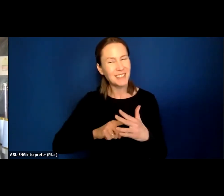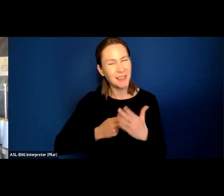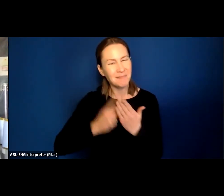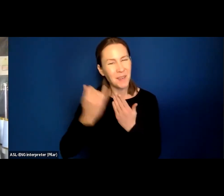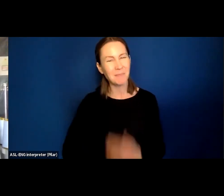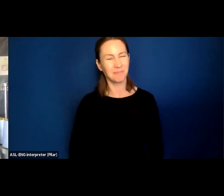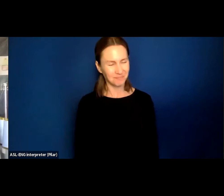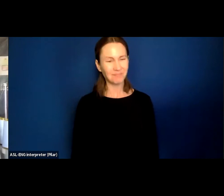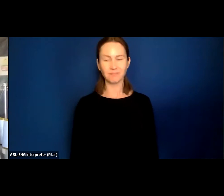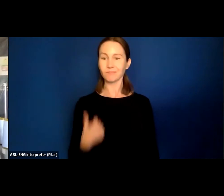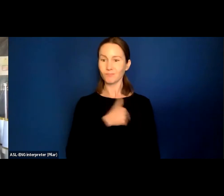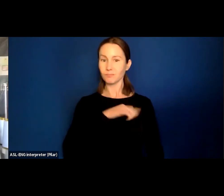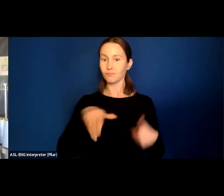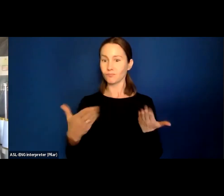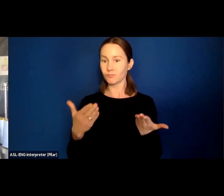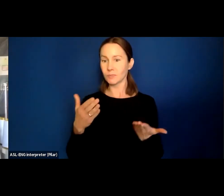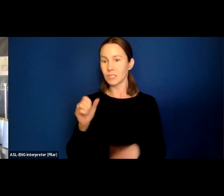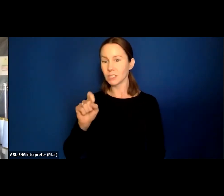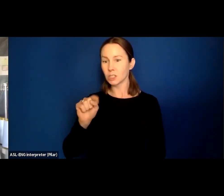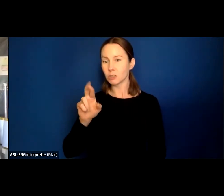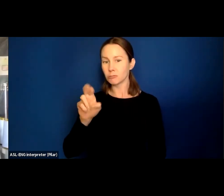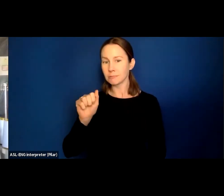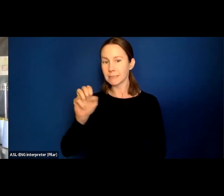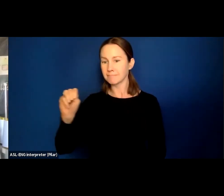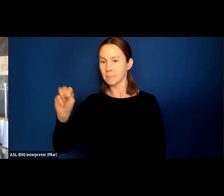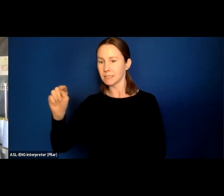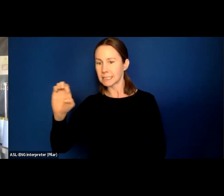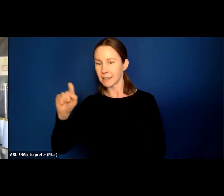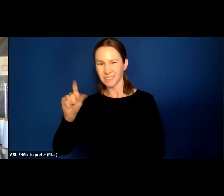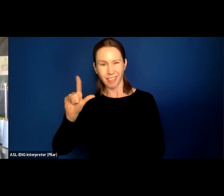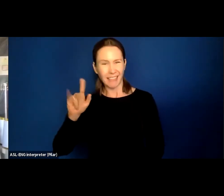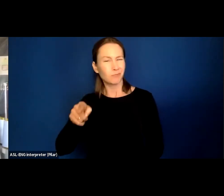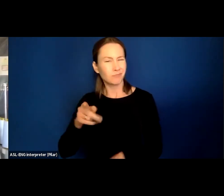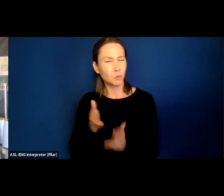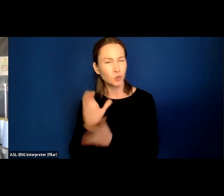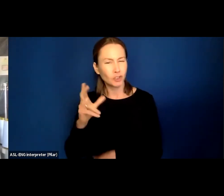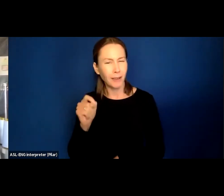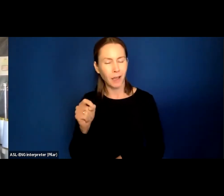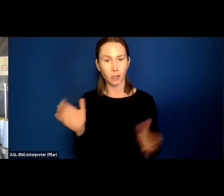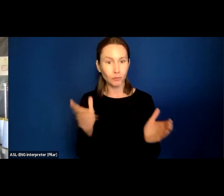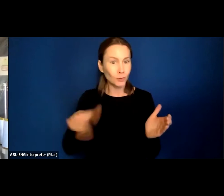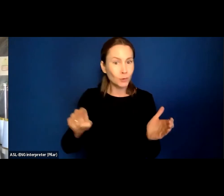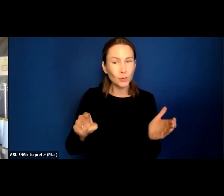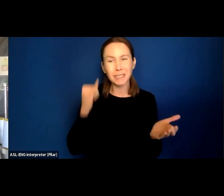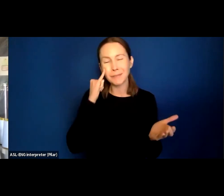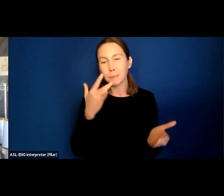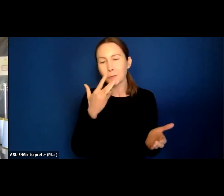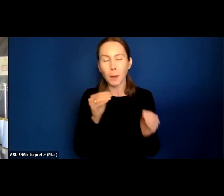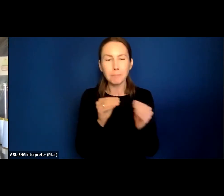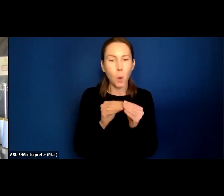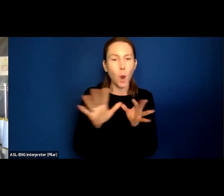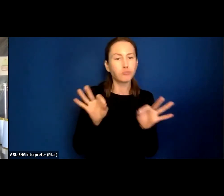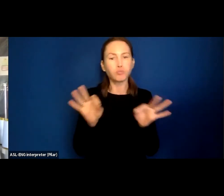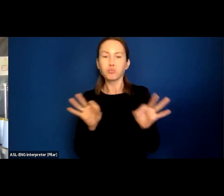We've provided the stream text link in the chat, and we encourage you to use that if you prefer a more personalized option